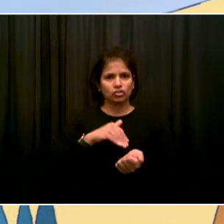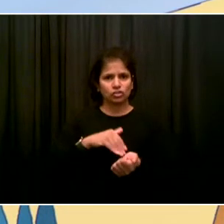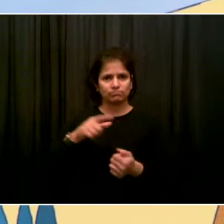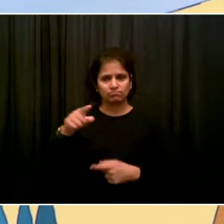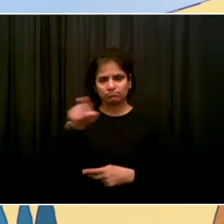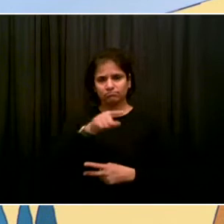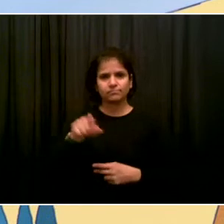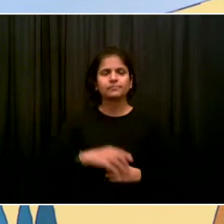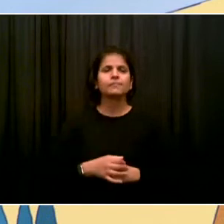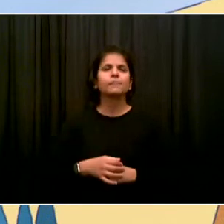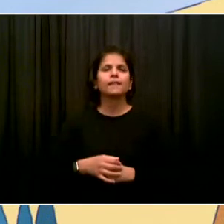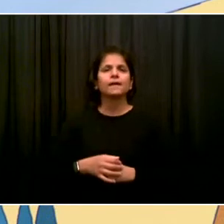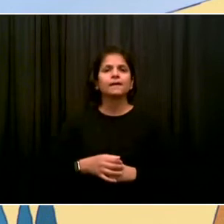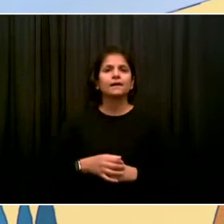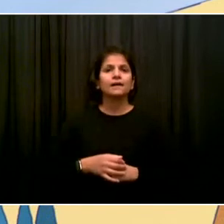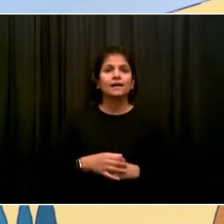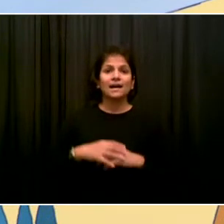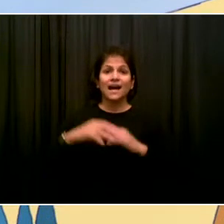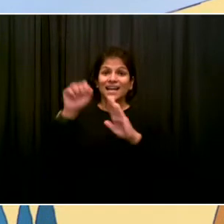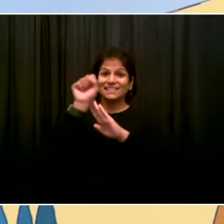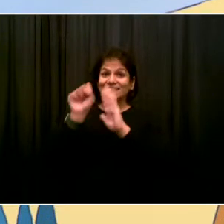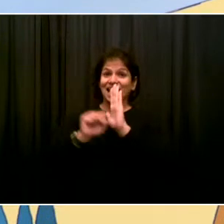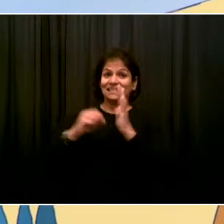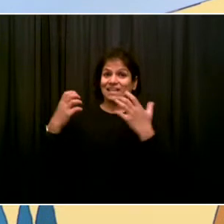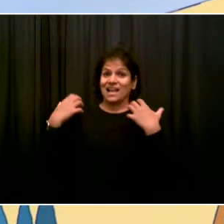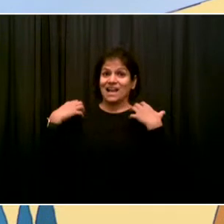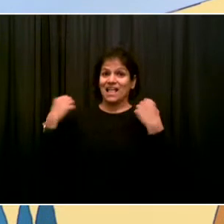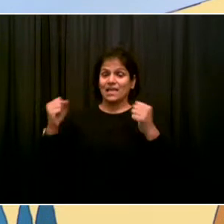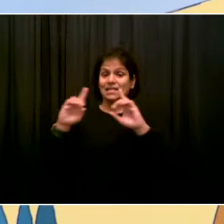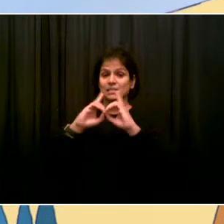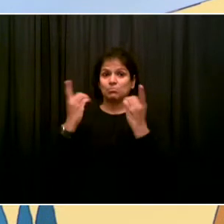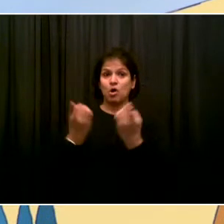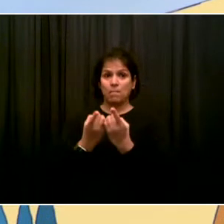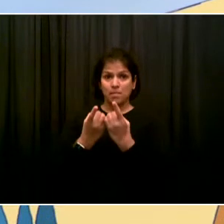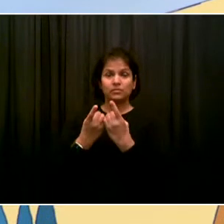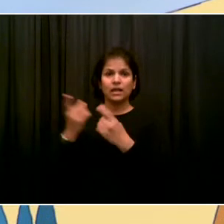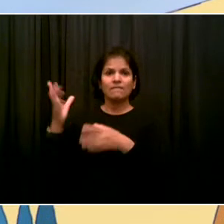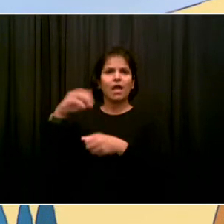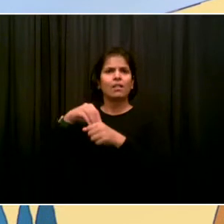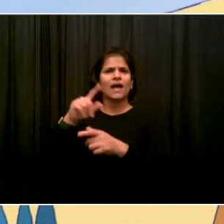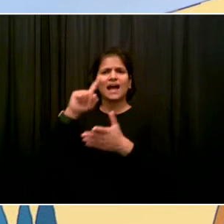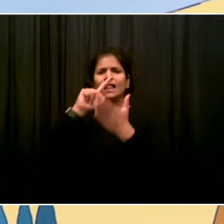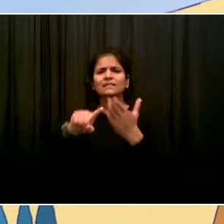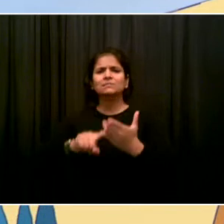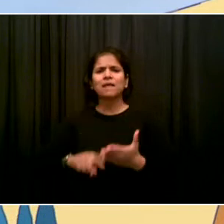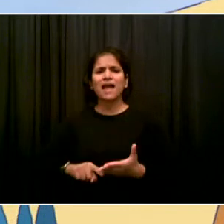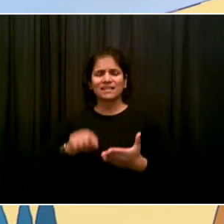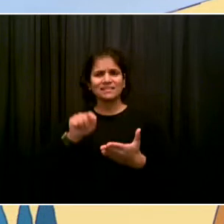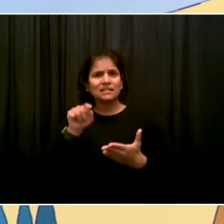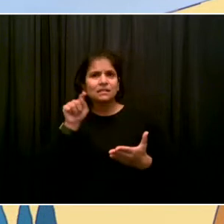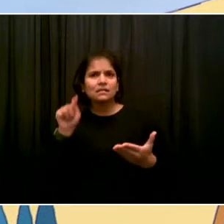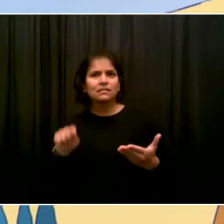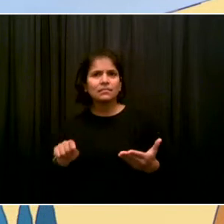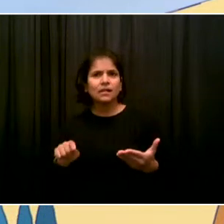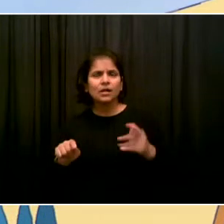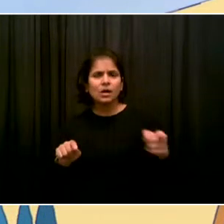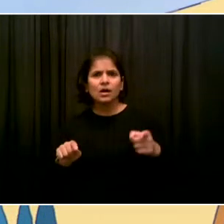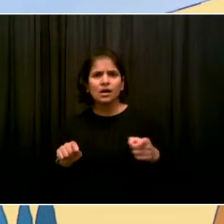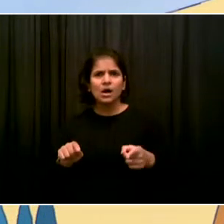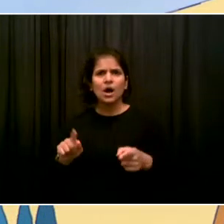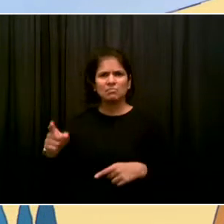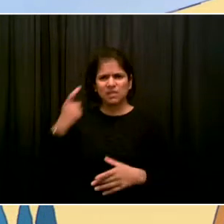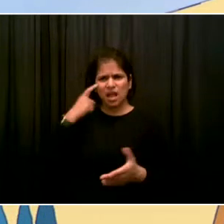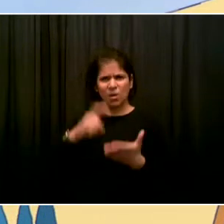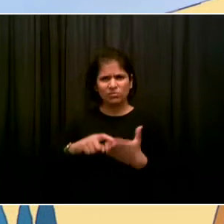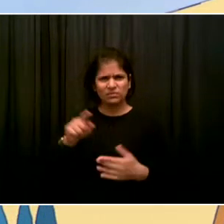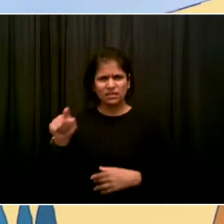whose transcripts were released last week, expressed her unhappiness to investigators with what she described as the executive chamber controlling state DOH